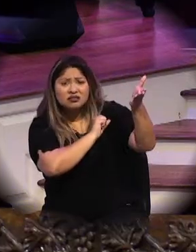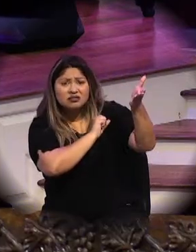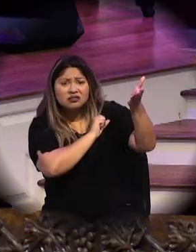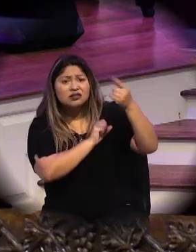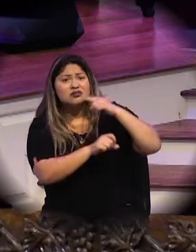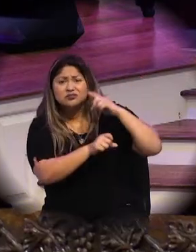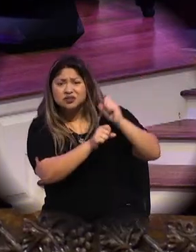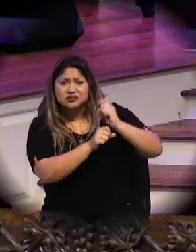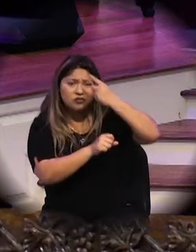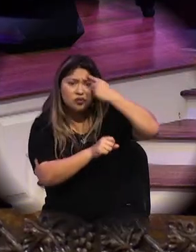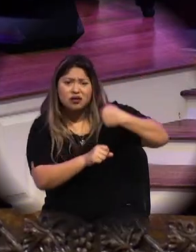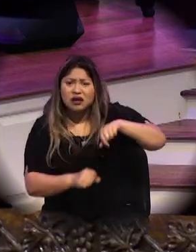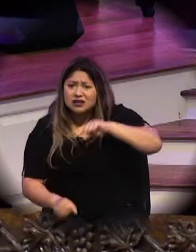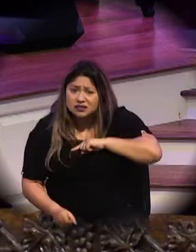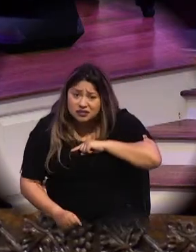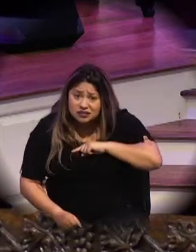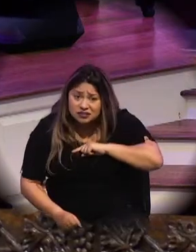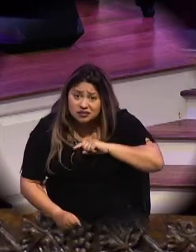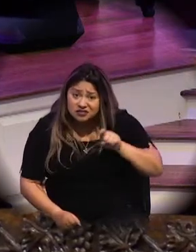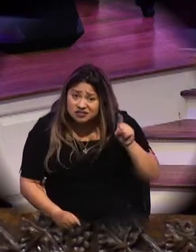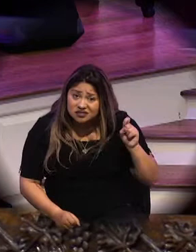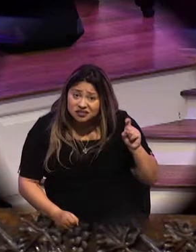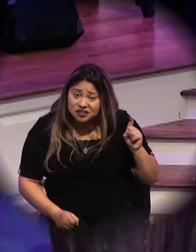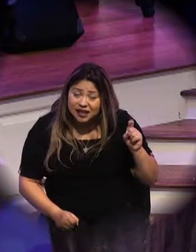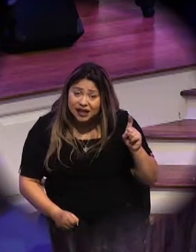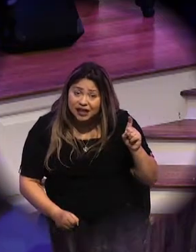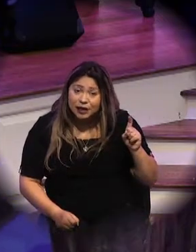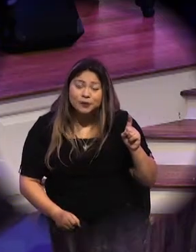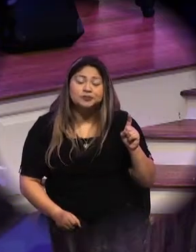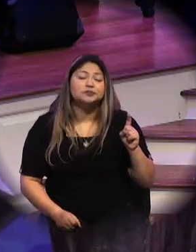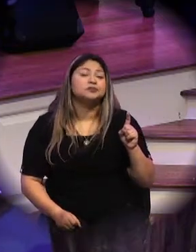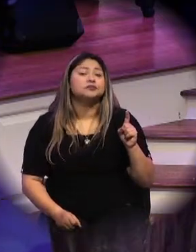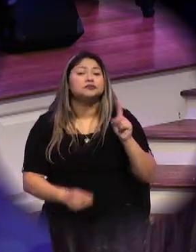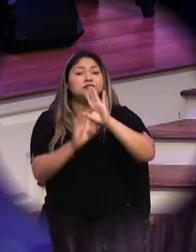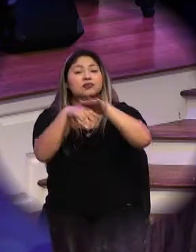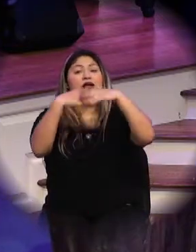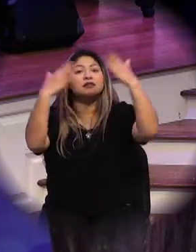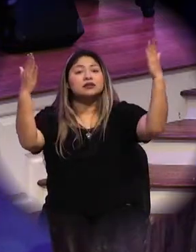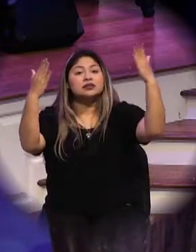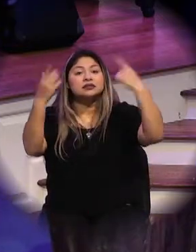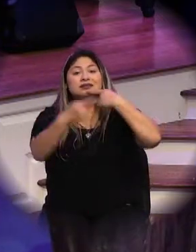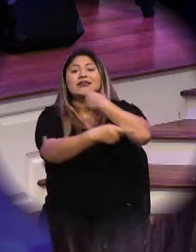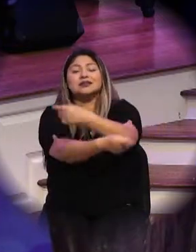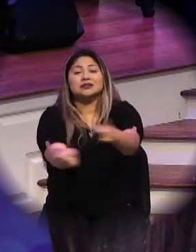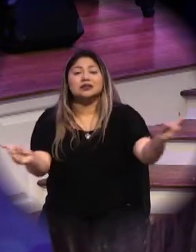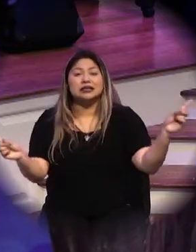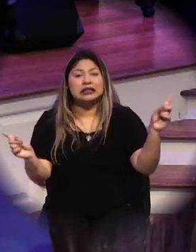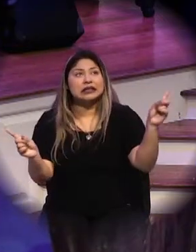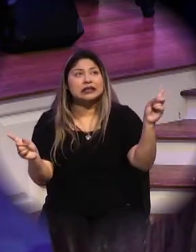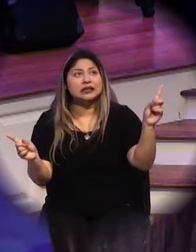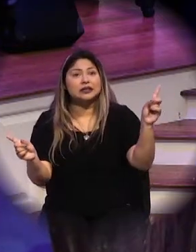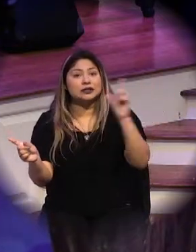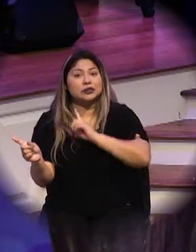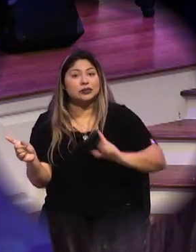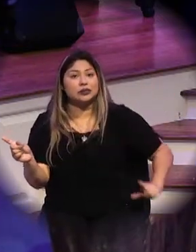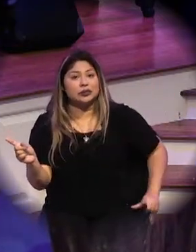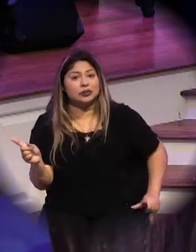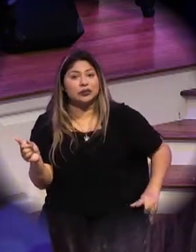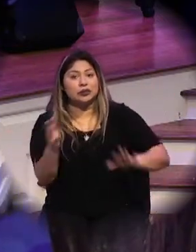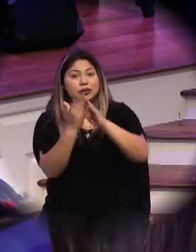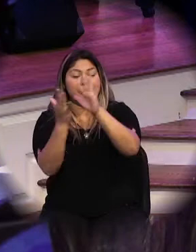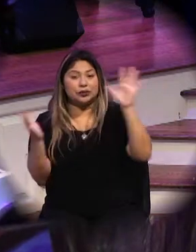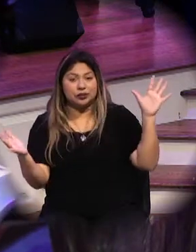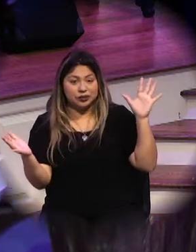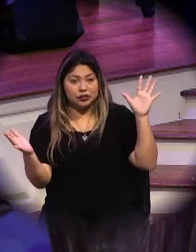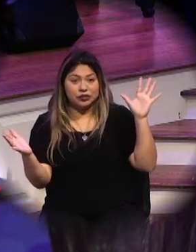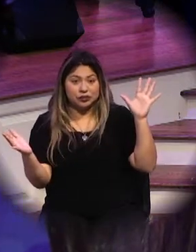ago about how the heavens declare the glory of the Lord, and if we had trouble getting a clear night here, but if you were